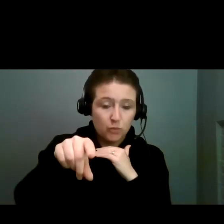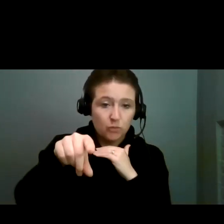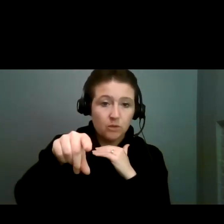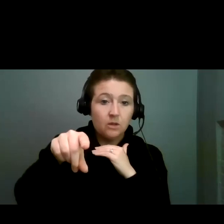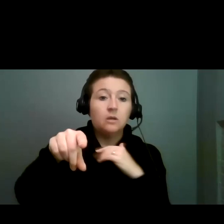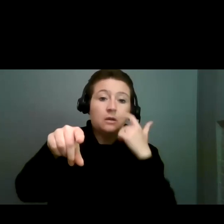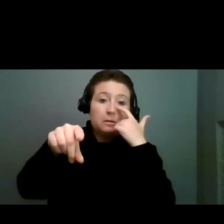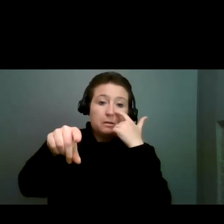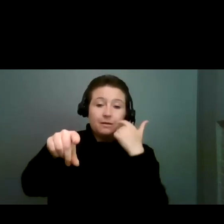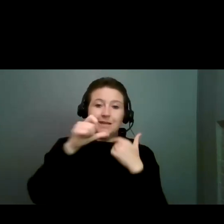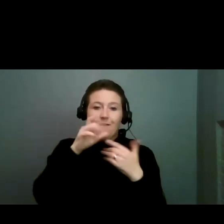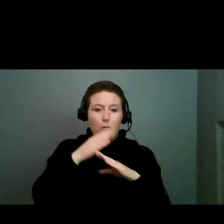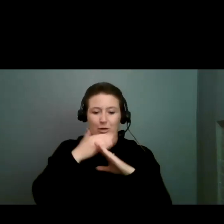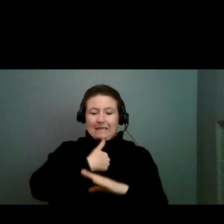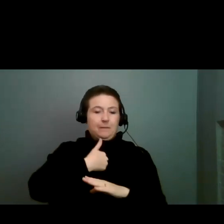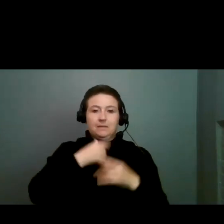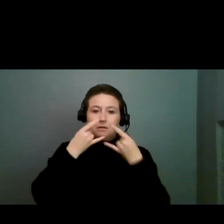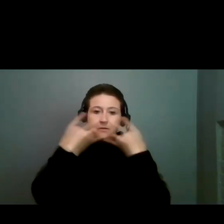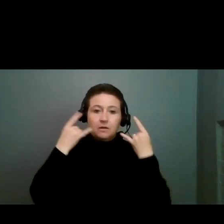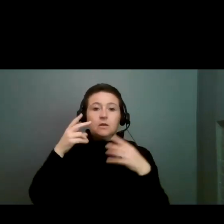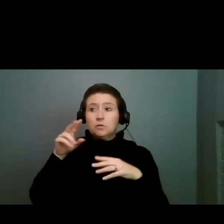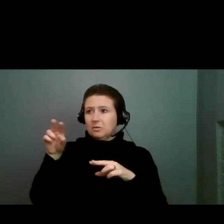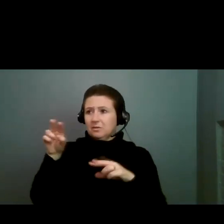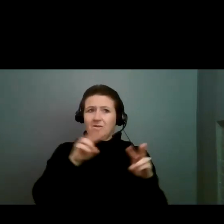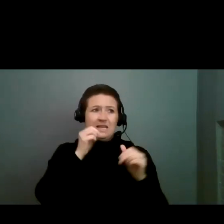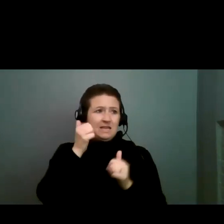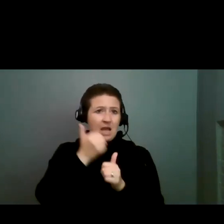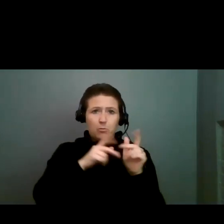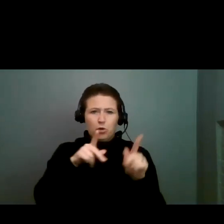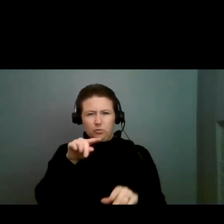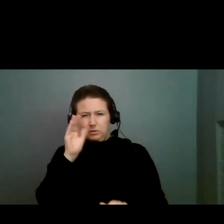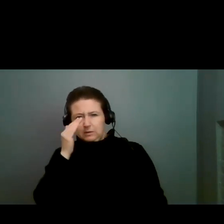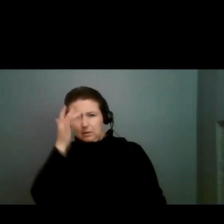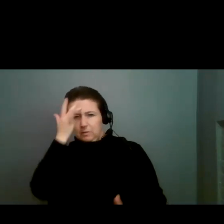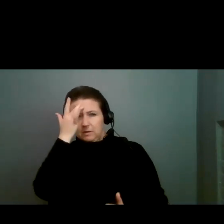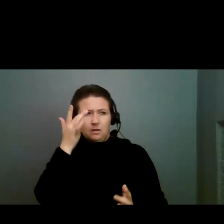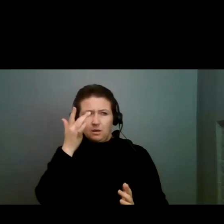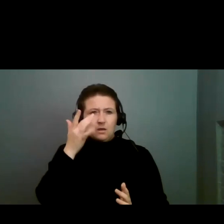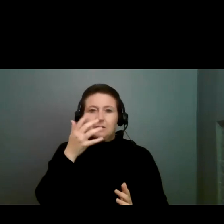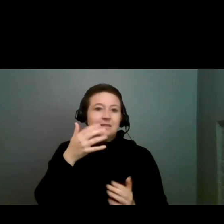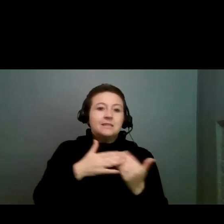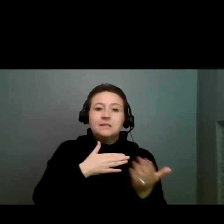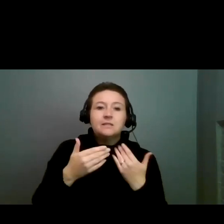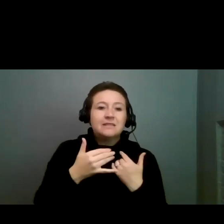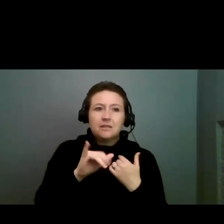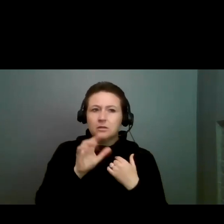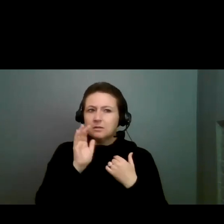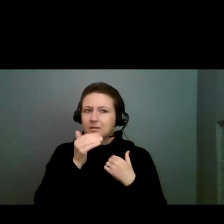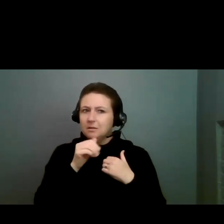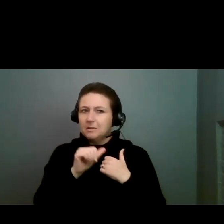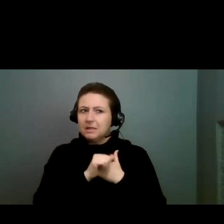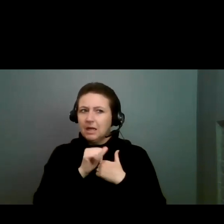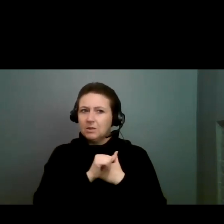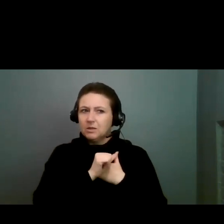I think you need to look at every asymptomatic person in the community as a loaded gun. We don't allow people to